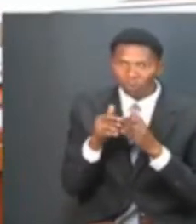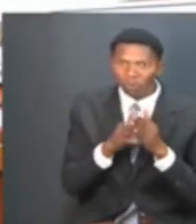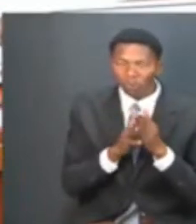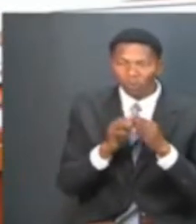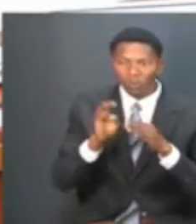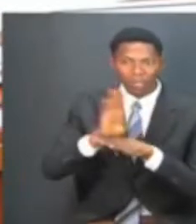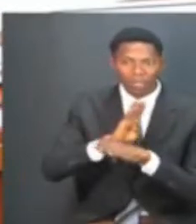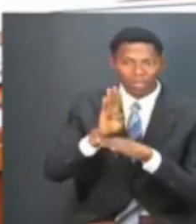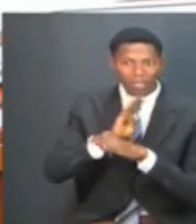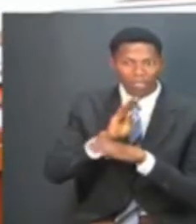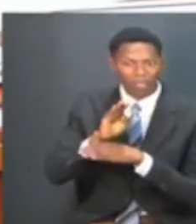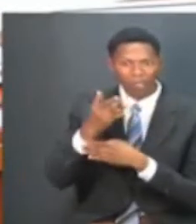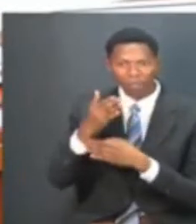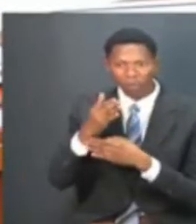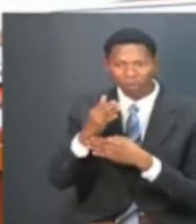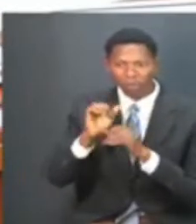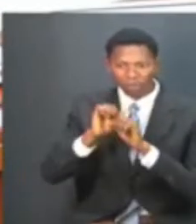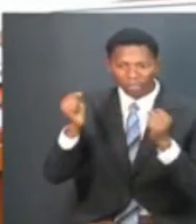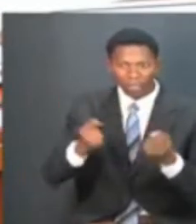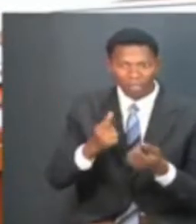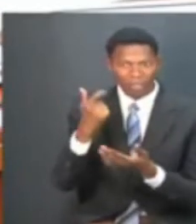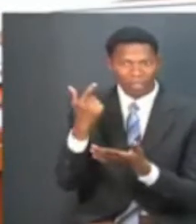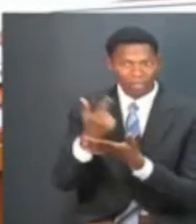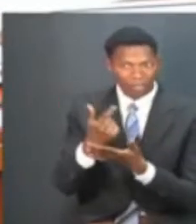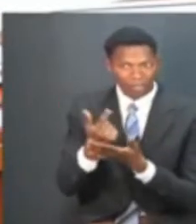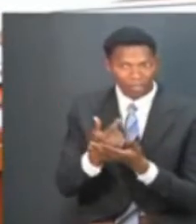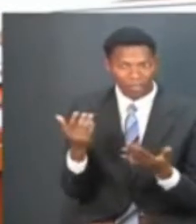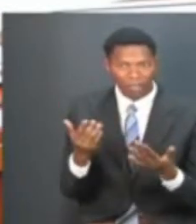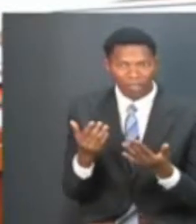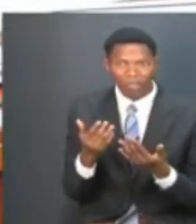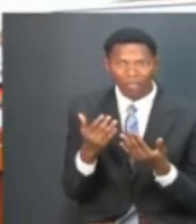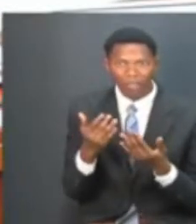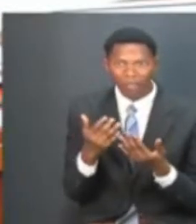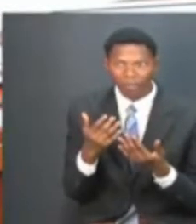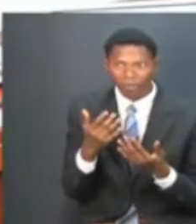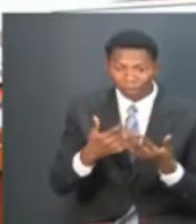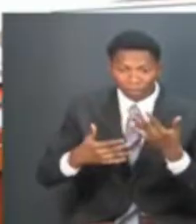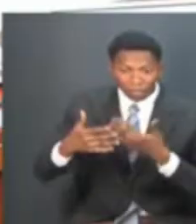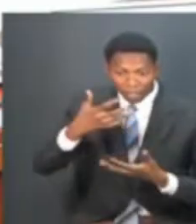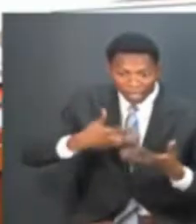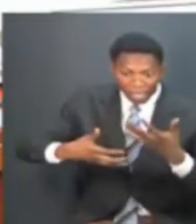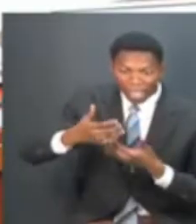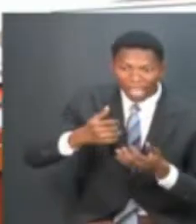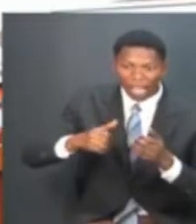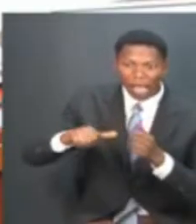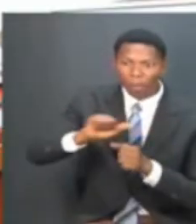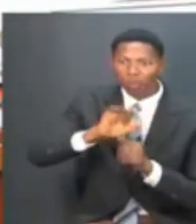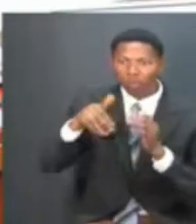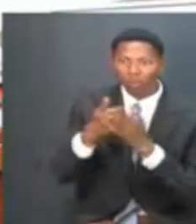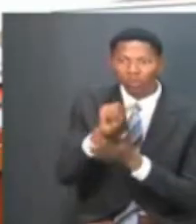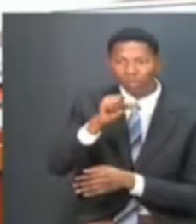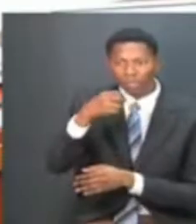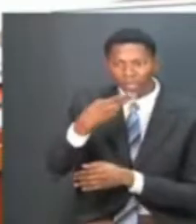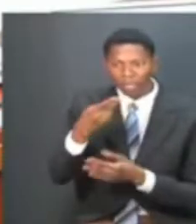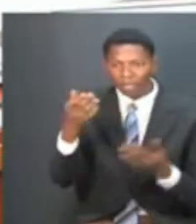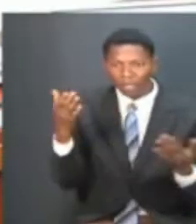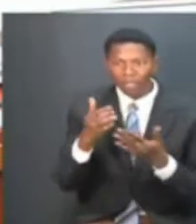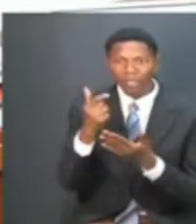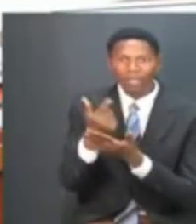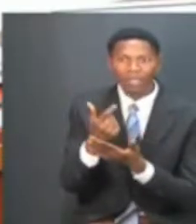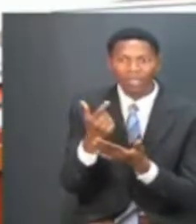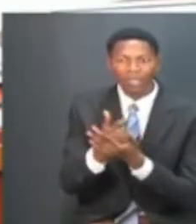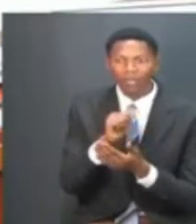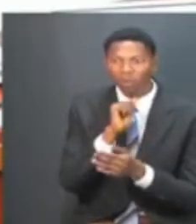country. The interactions among the relevant stakeholders in the entrepreneurial ecosystem lack